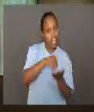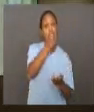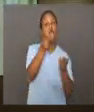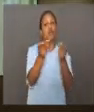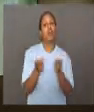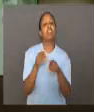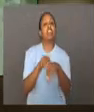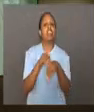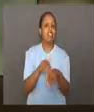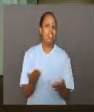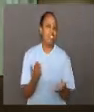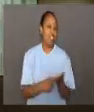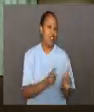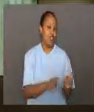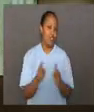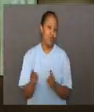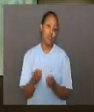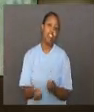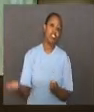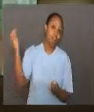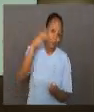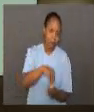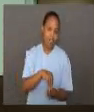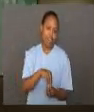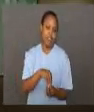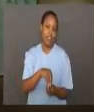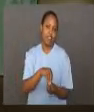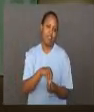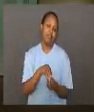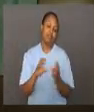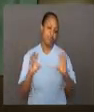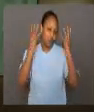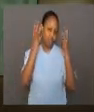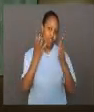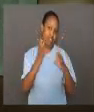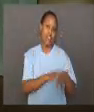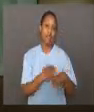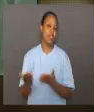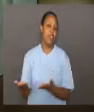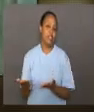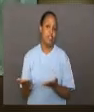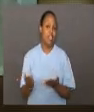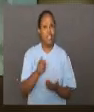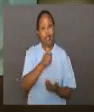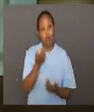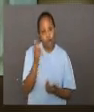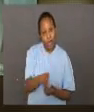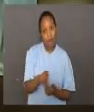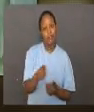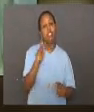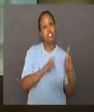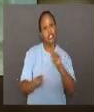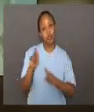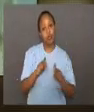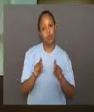rebellion from taking place. This leads to further exploitation and oppression. As